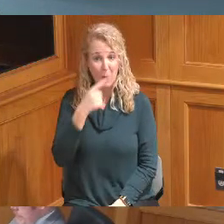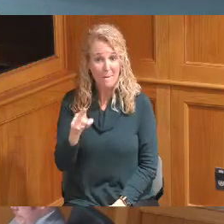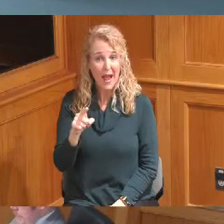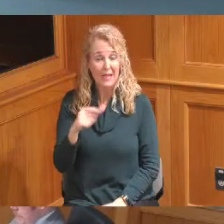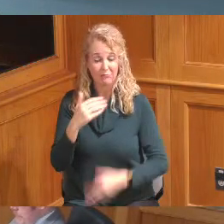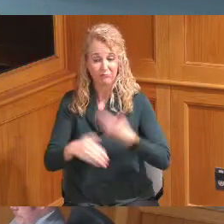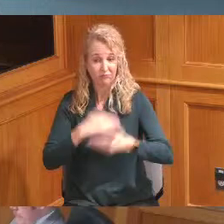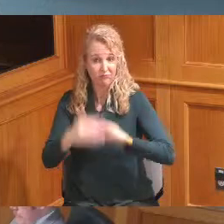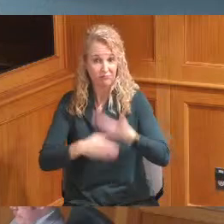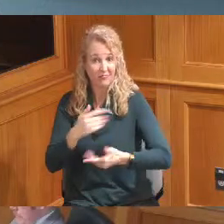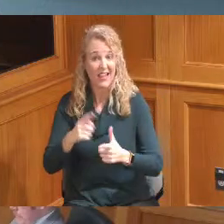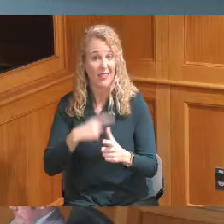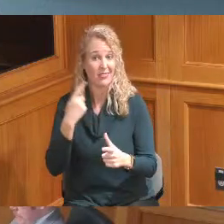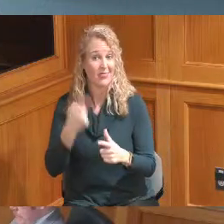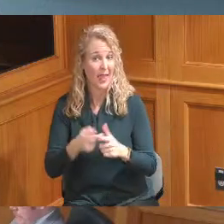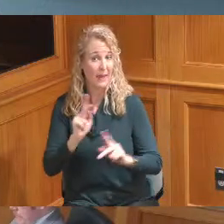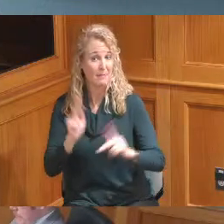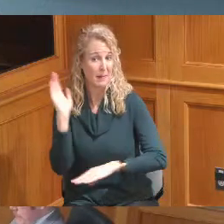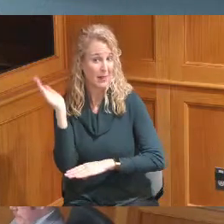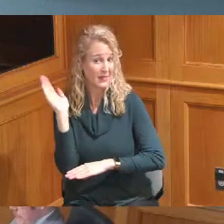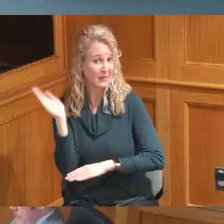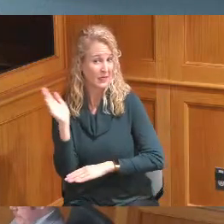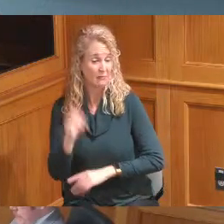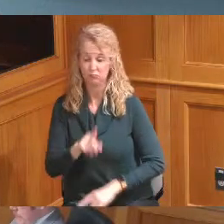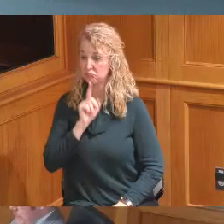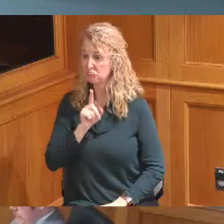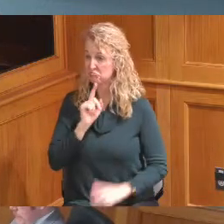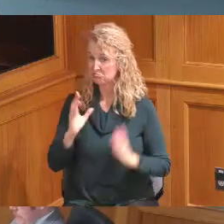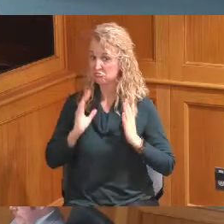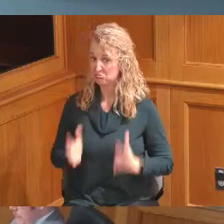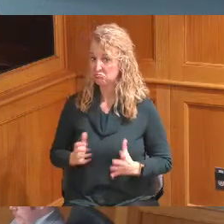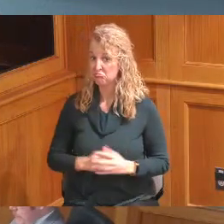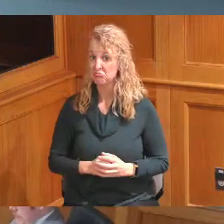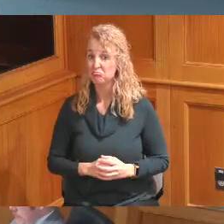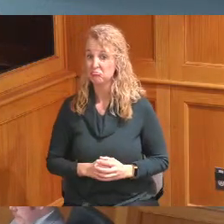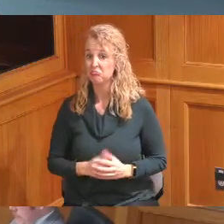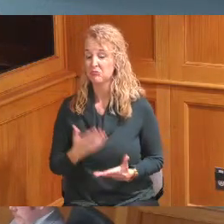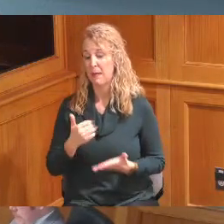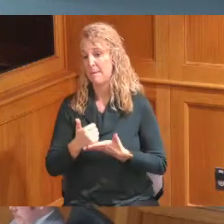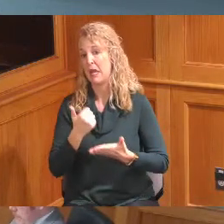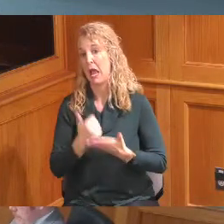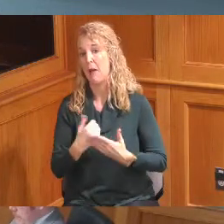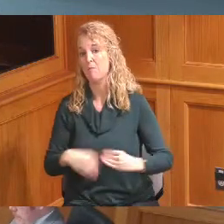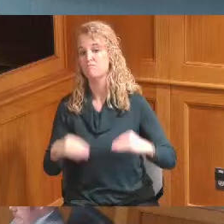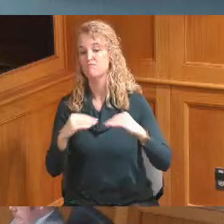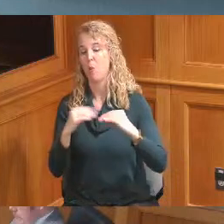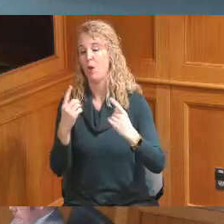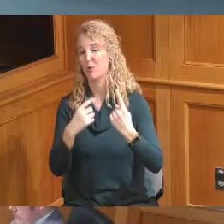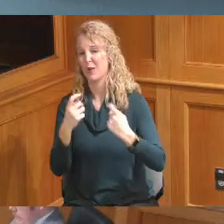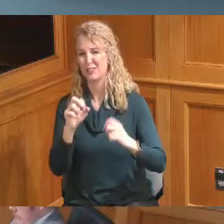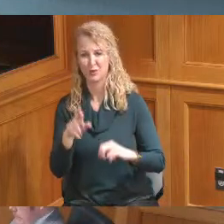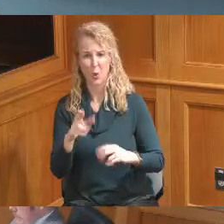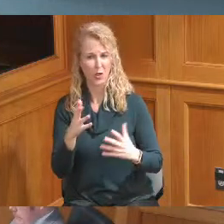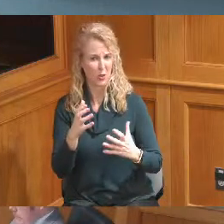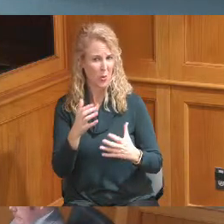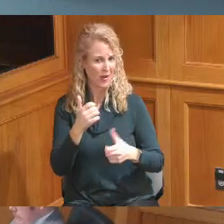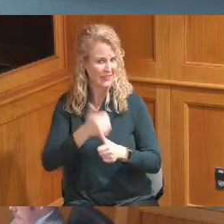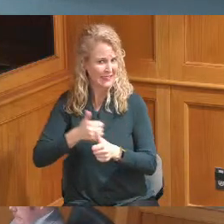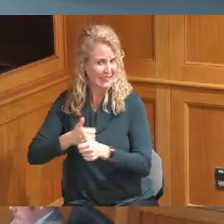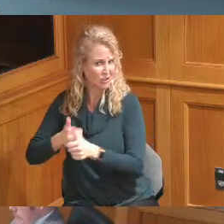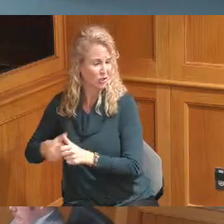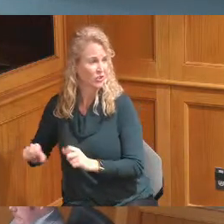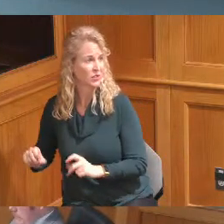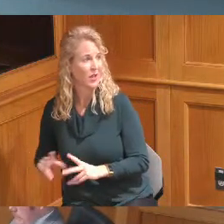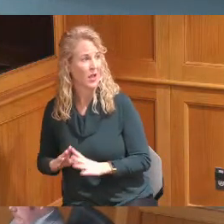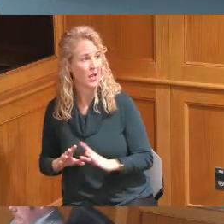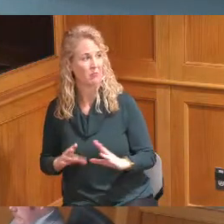go through them and then have the people come up? Sure. That way, maybe that'll help you open up. Or did you want to ask your question now, Vice